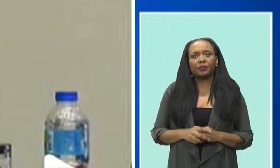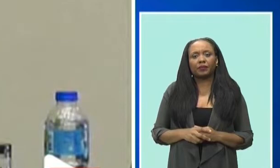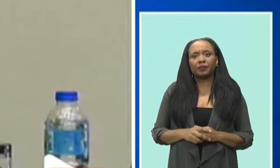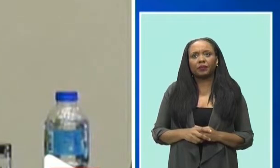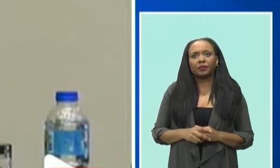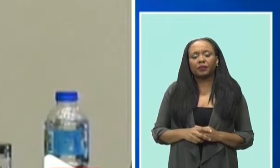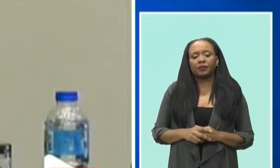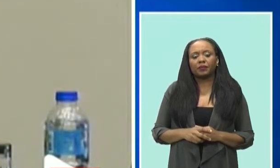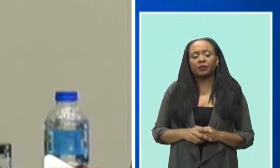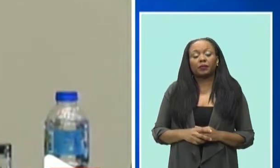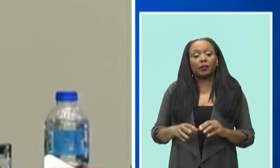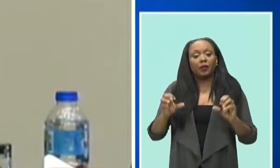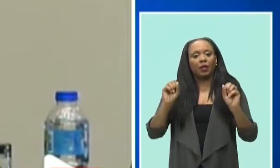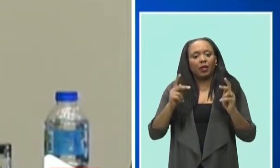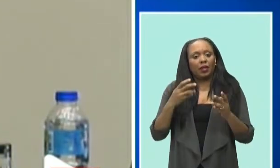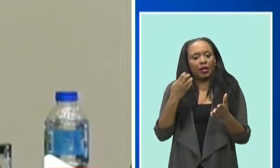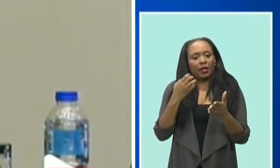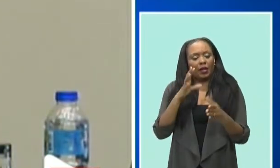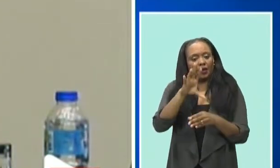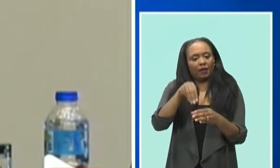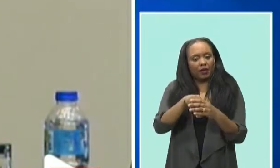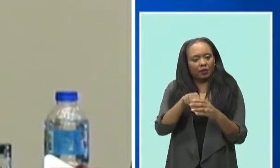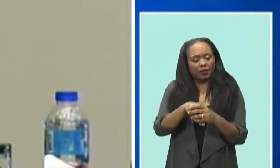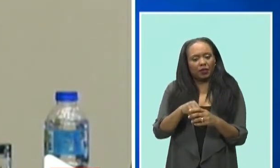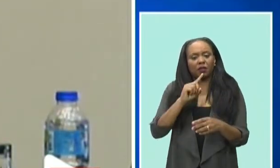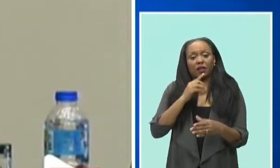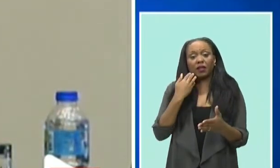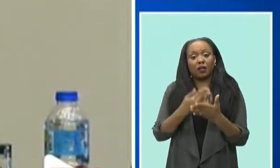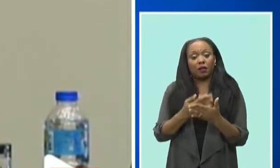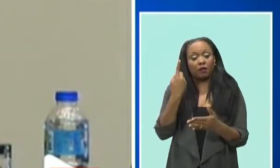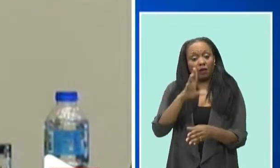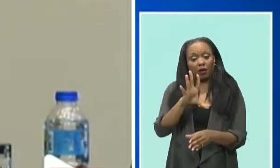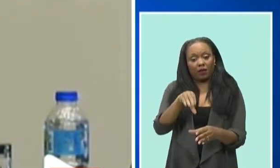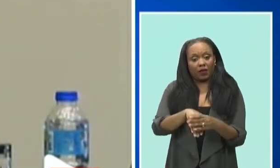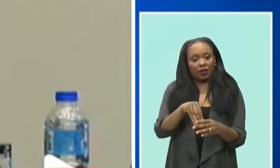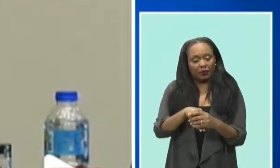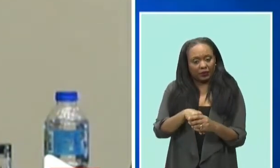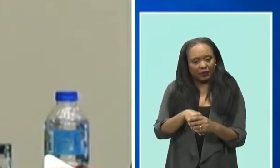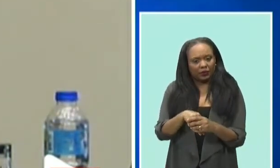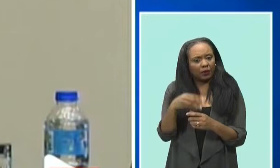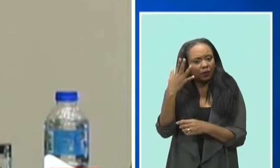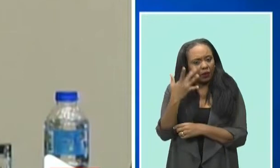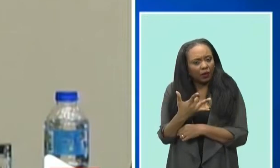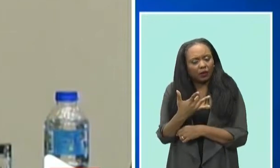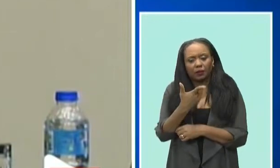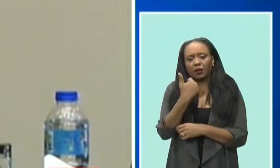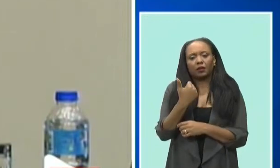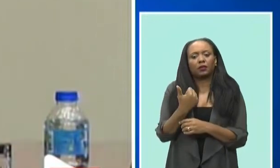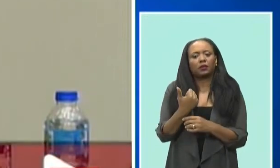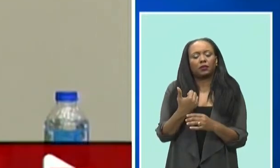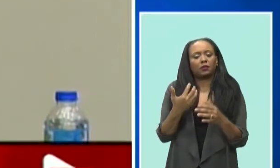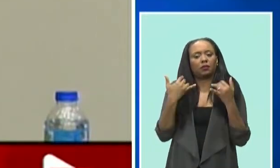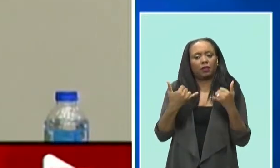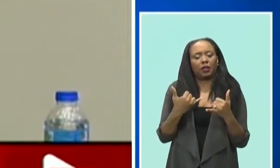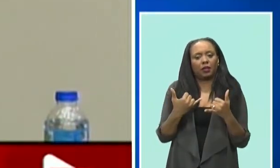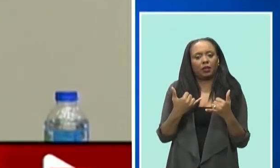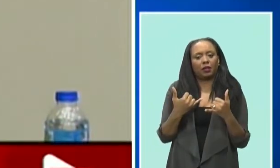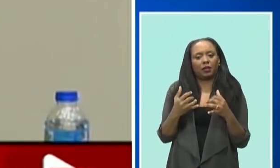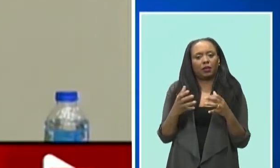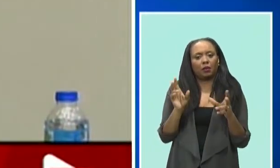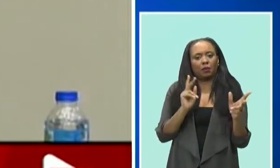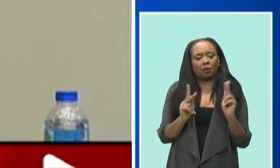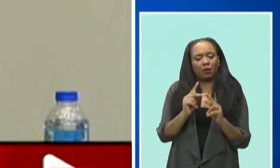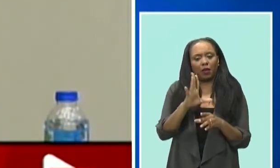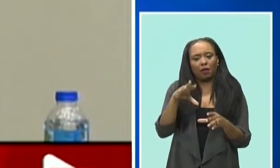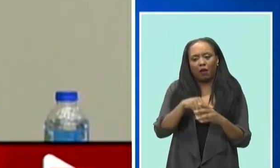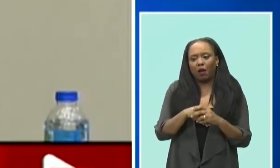From an investment perspective, even, it's something that is very good to look at because of the regulations that do exist right now and what's happening